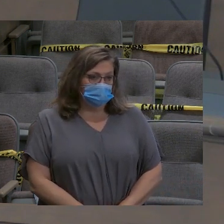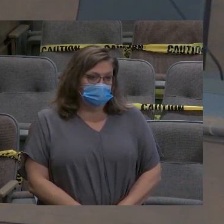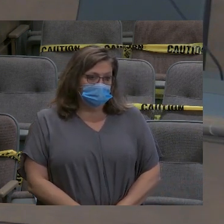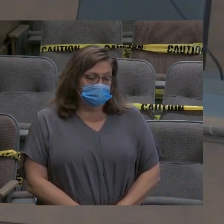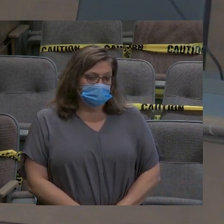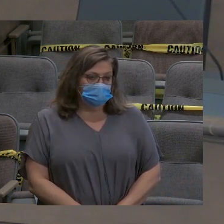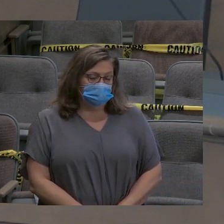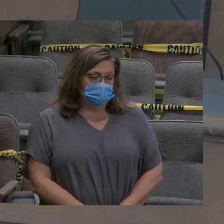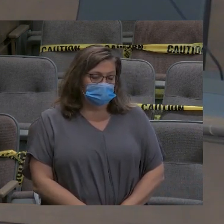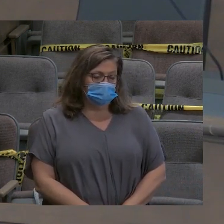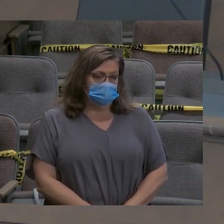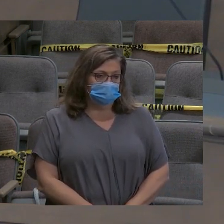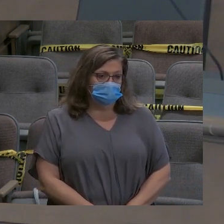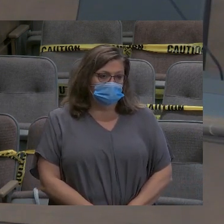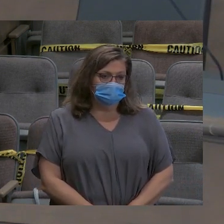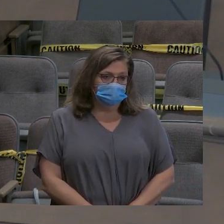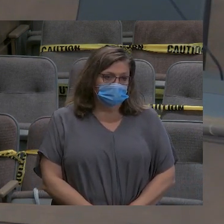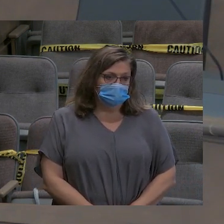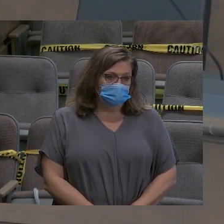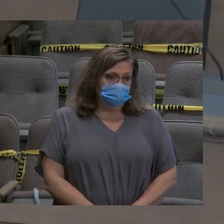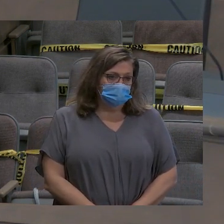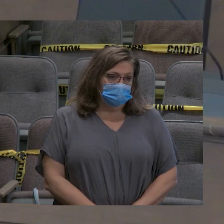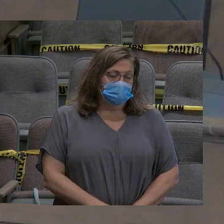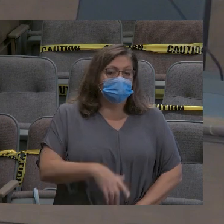jumped up from being like the ninth